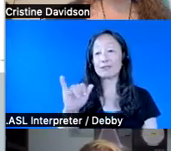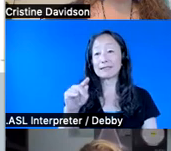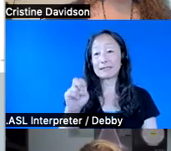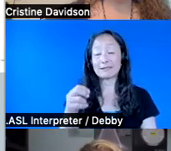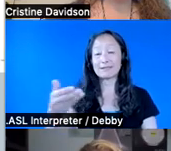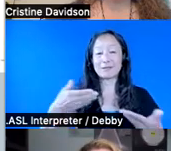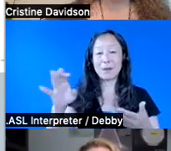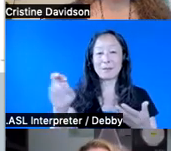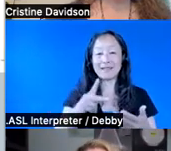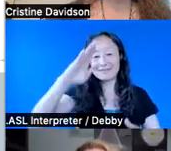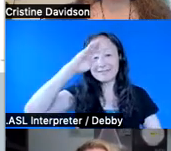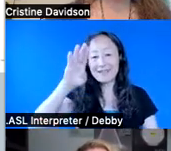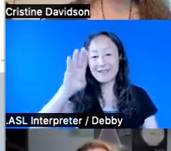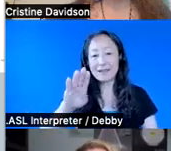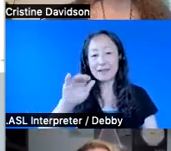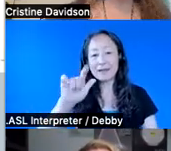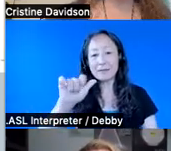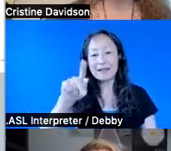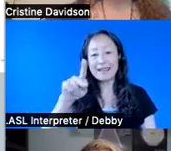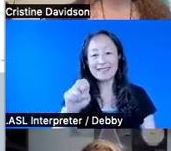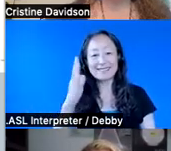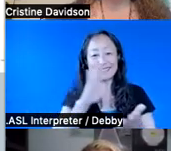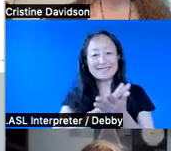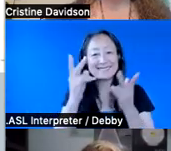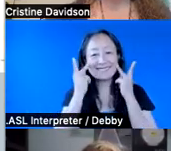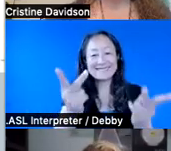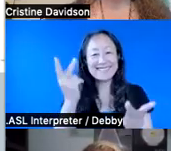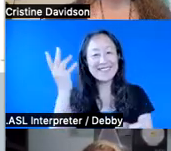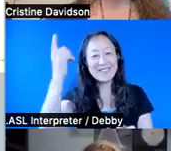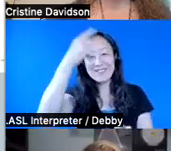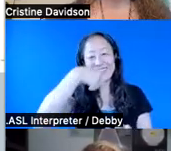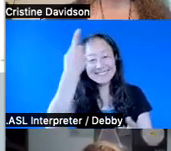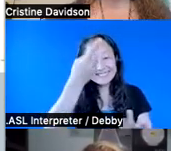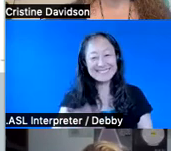Hi, Blake. Nice to see your face.